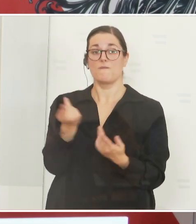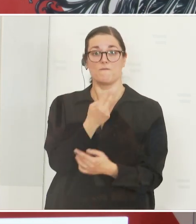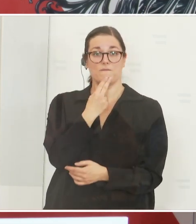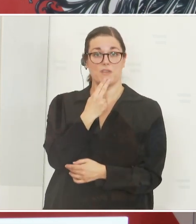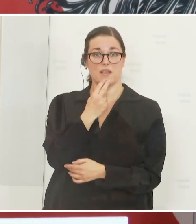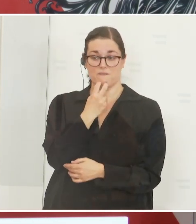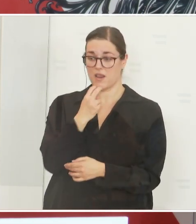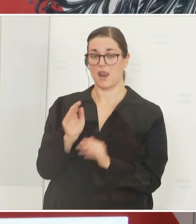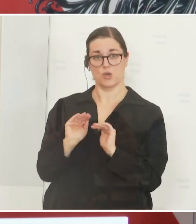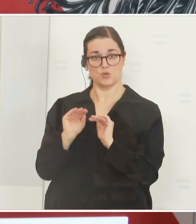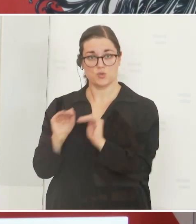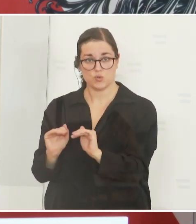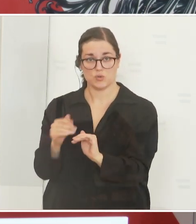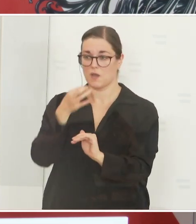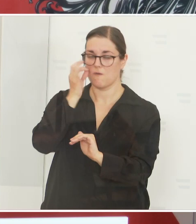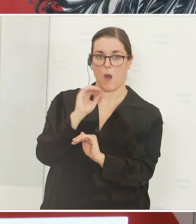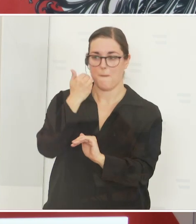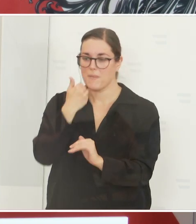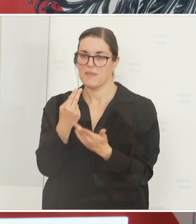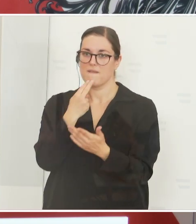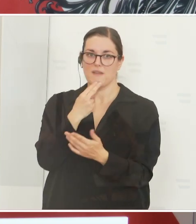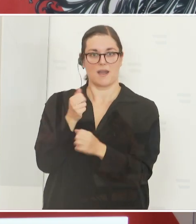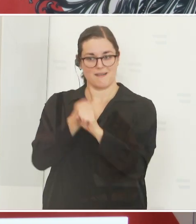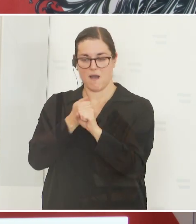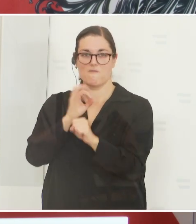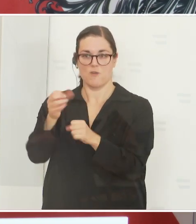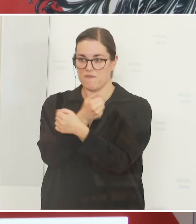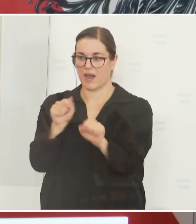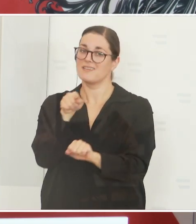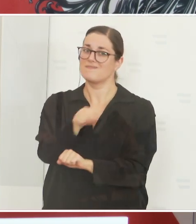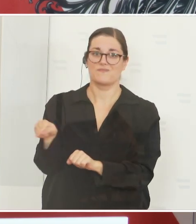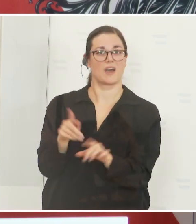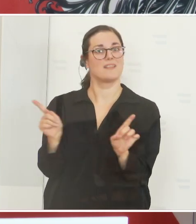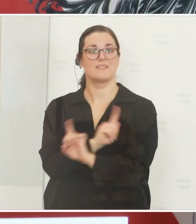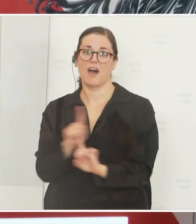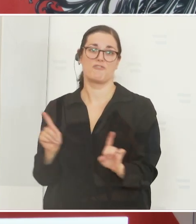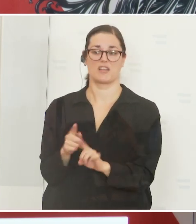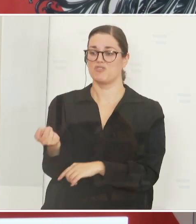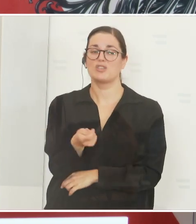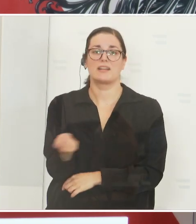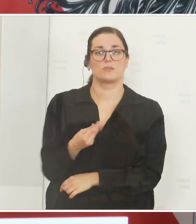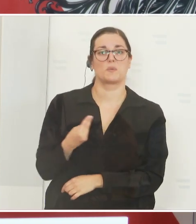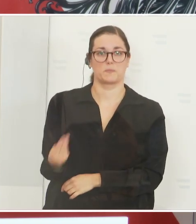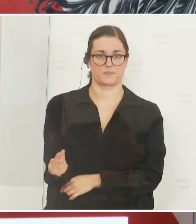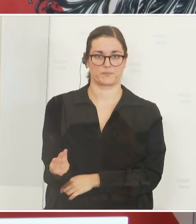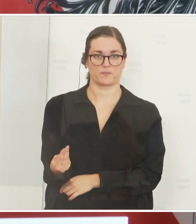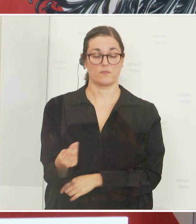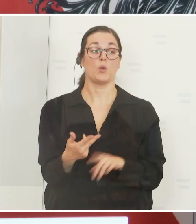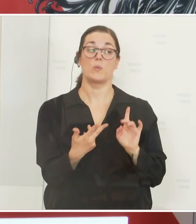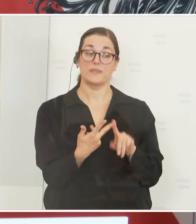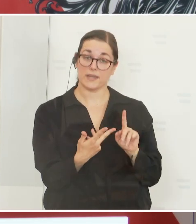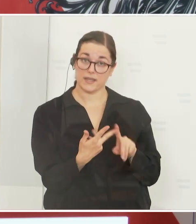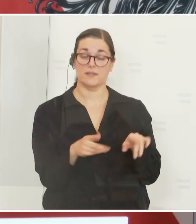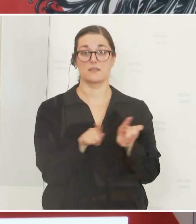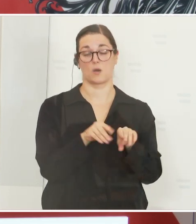the people, the men and women who courageously fight for the freedoms. They need our support and not our sanctions. And the third point, something we